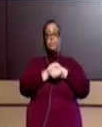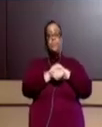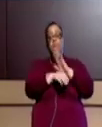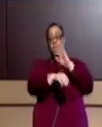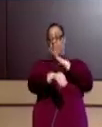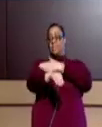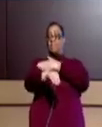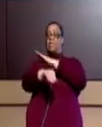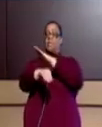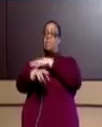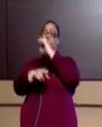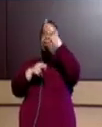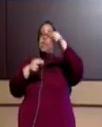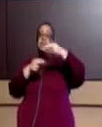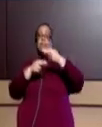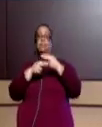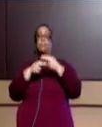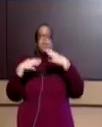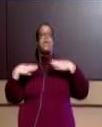that name heals.